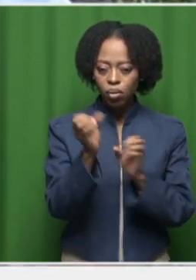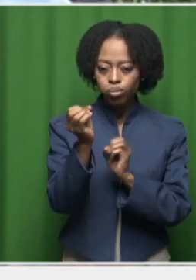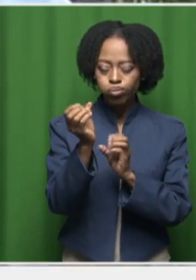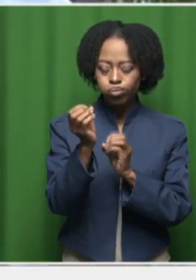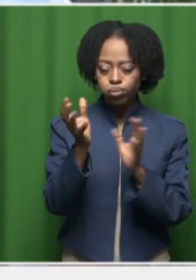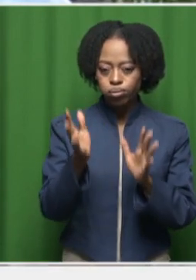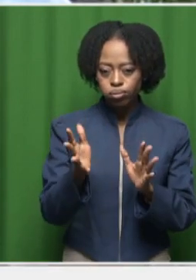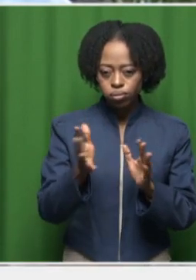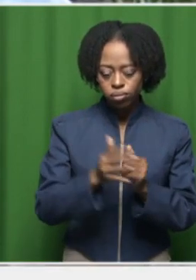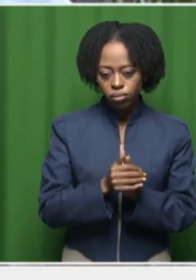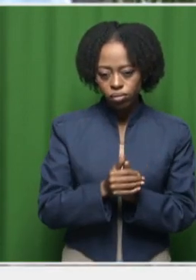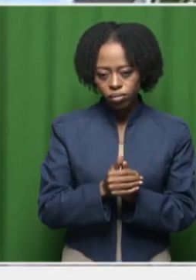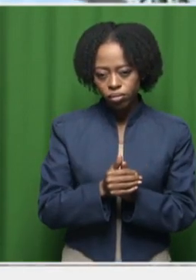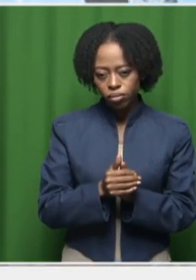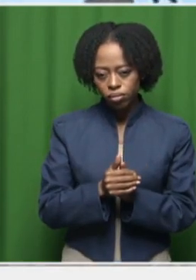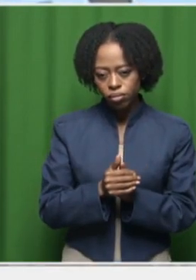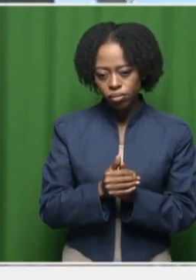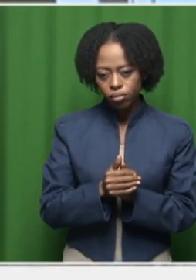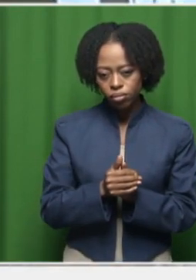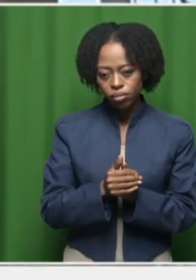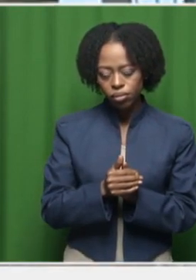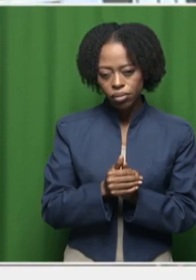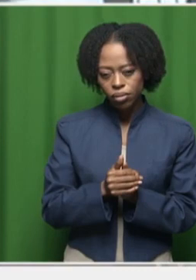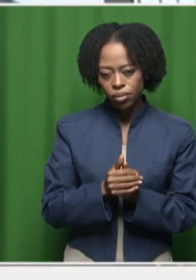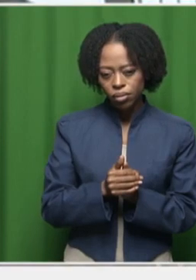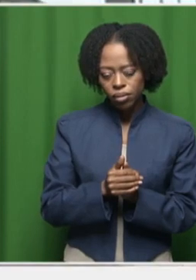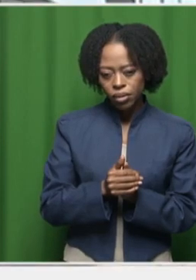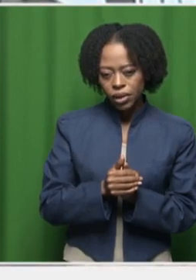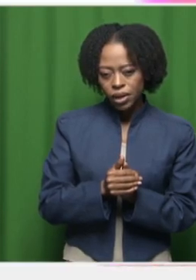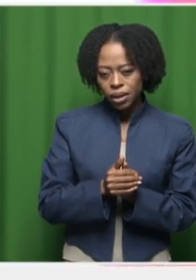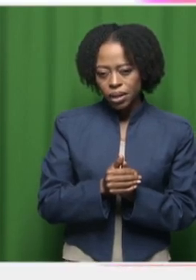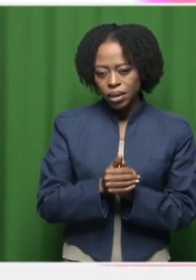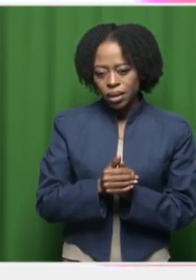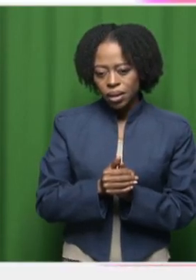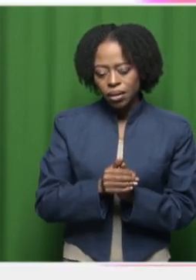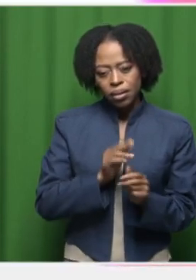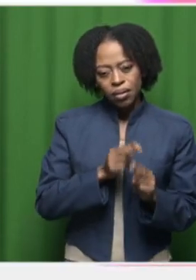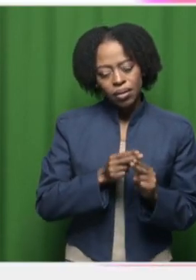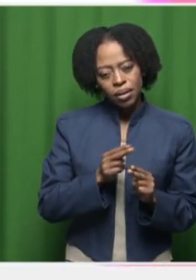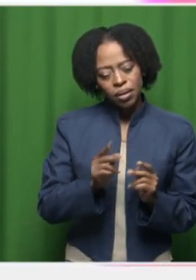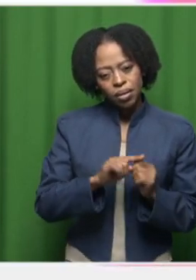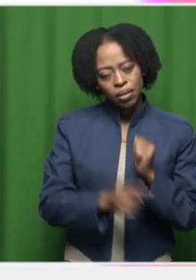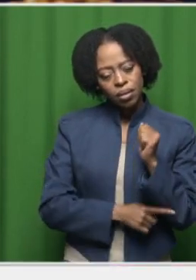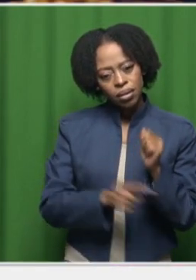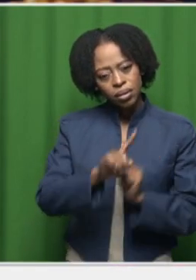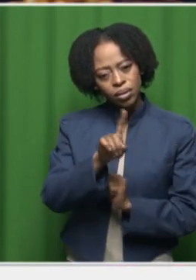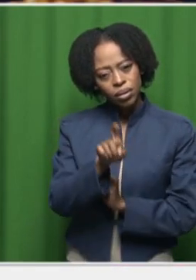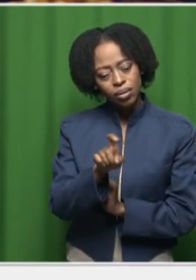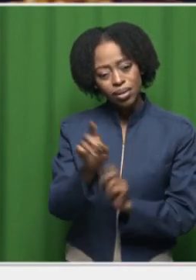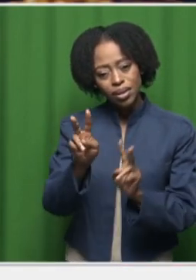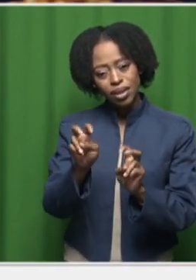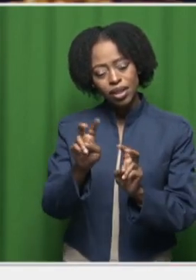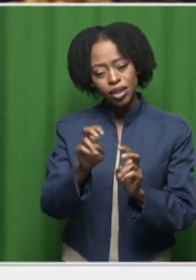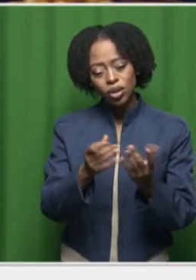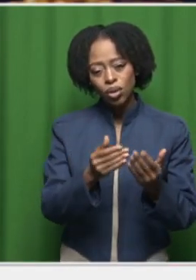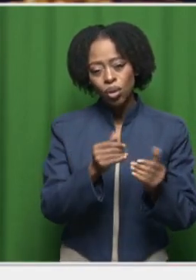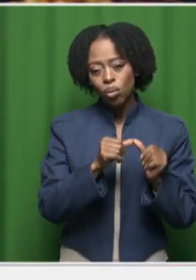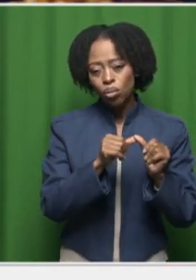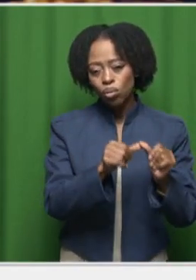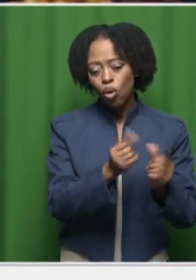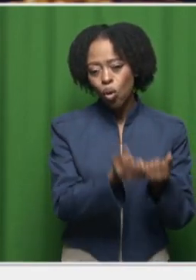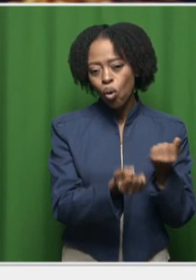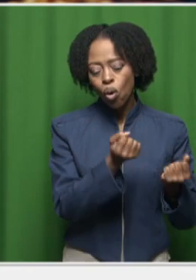who is without a board currently. And just finally, Azola, when is the matter likely to be heard?